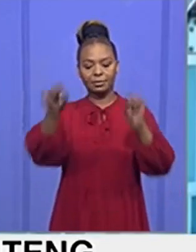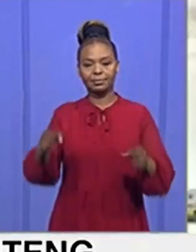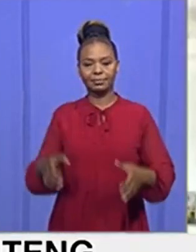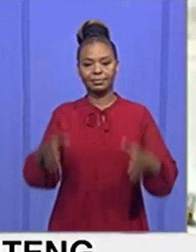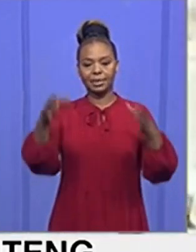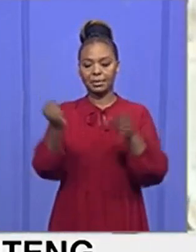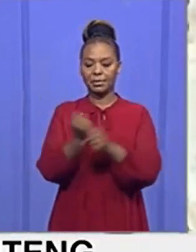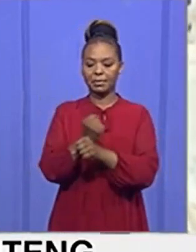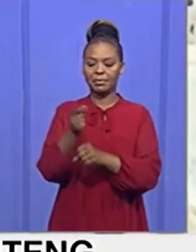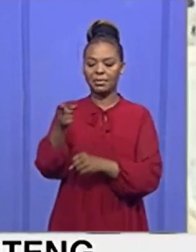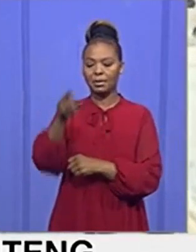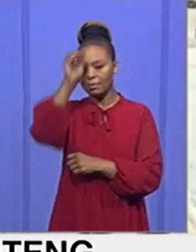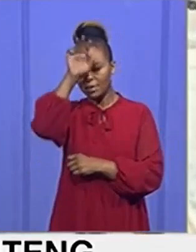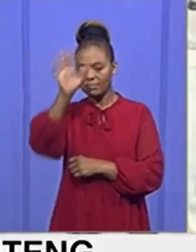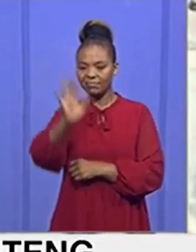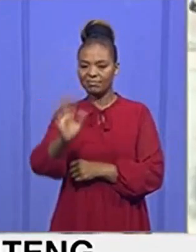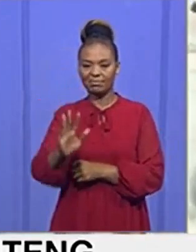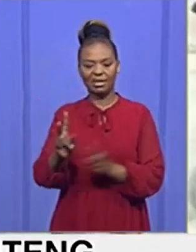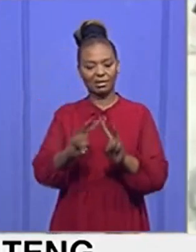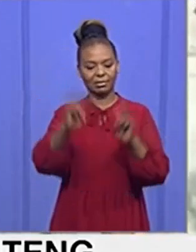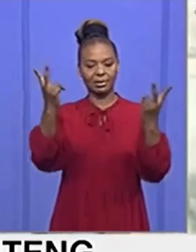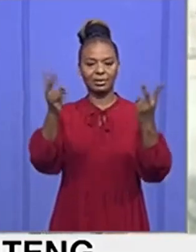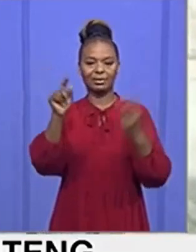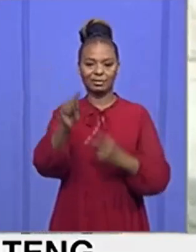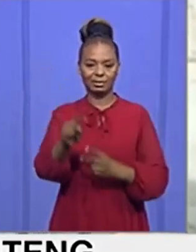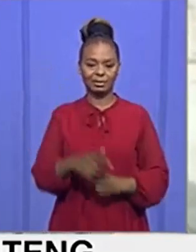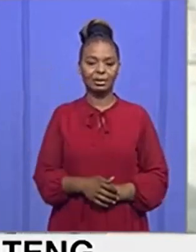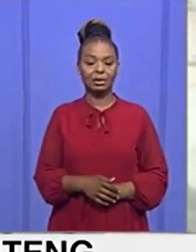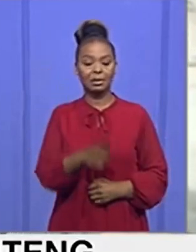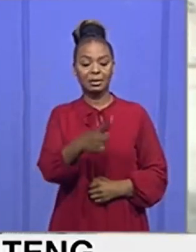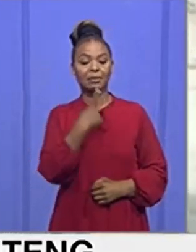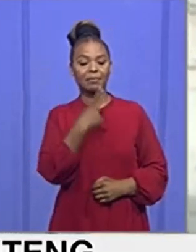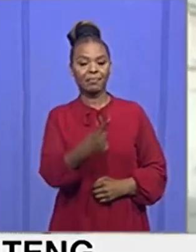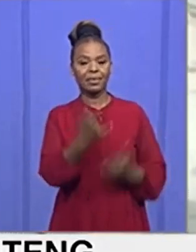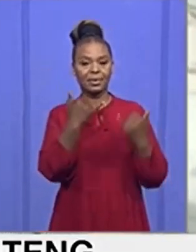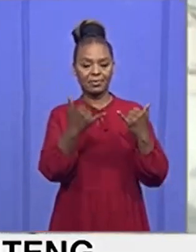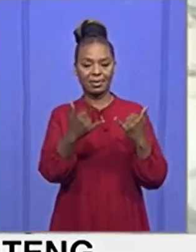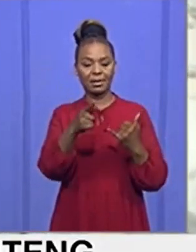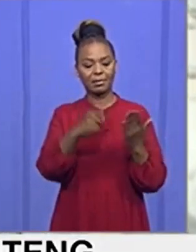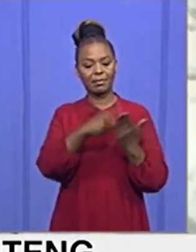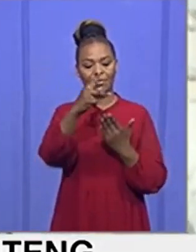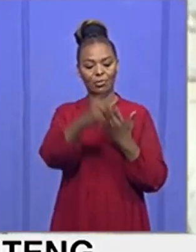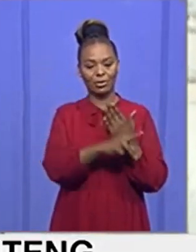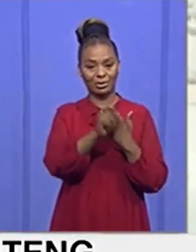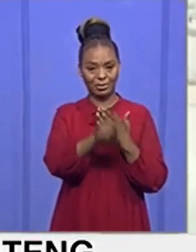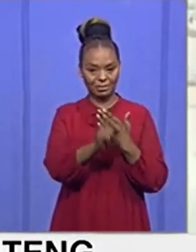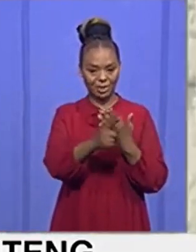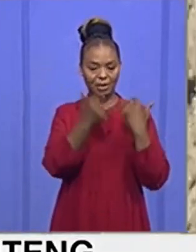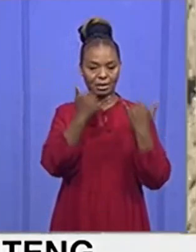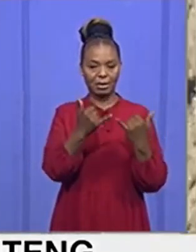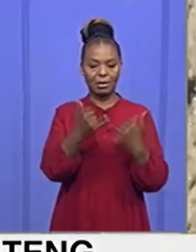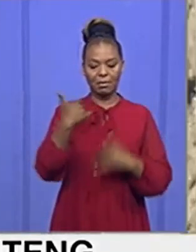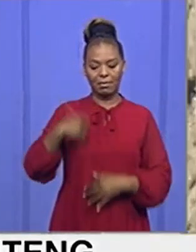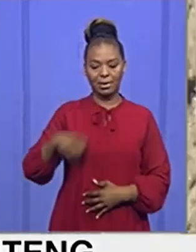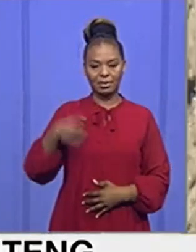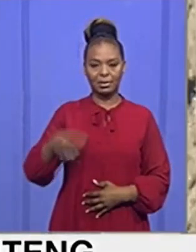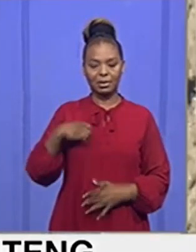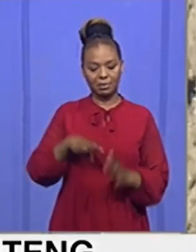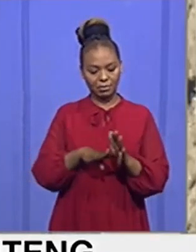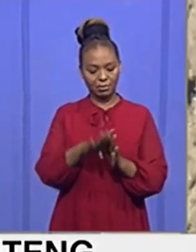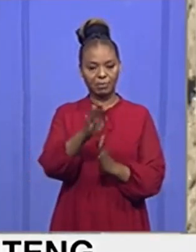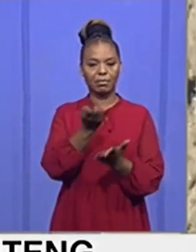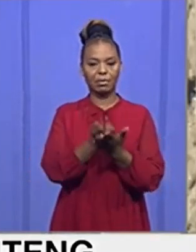moepo o o tlwaelegileng. Ratoropo o bolela gore plante eno ke projeke e tla dirang gore masepala ono o